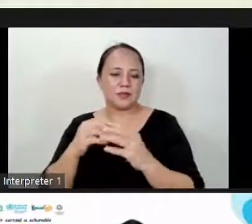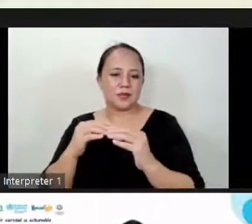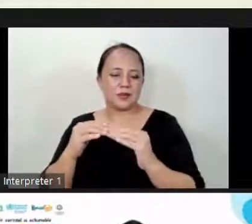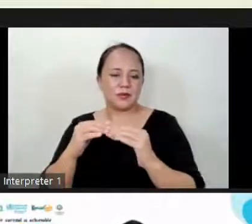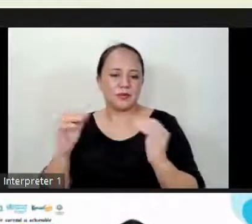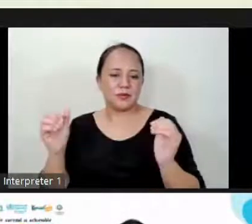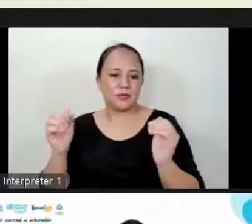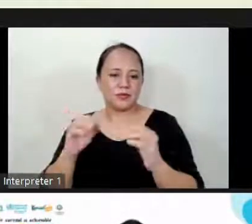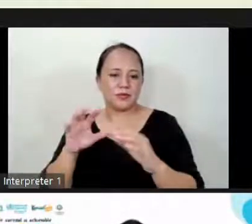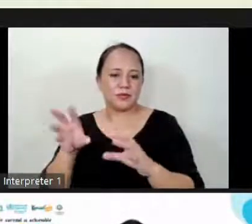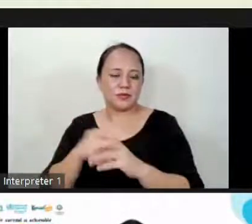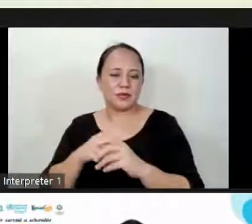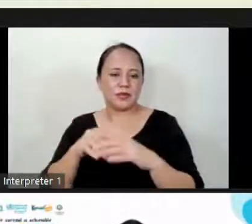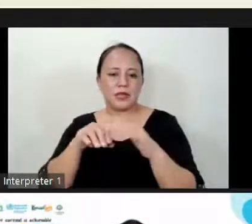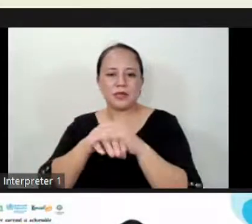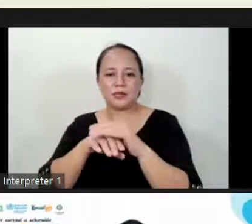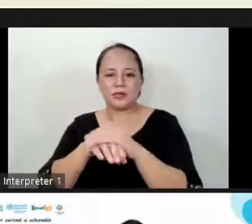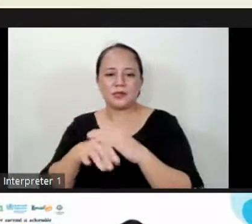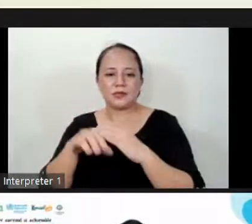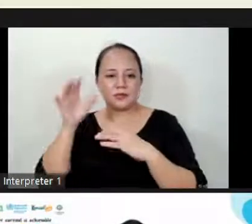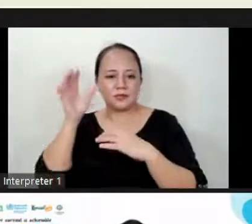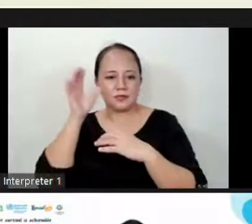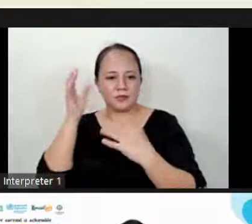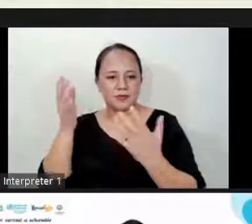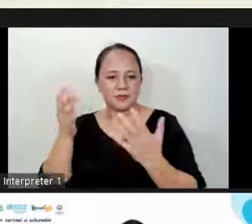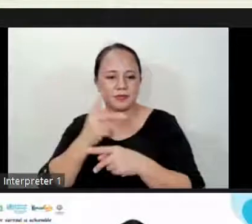to improve access to cancer care.